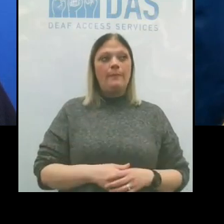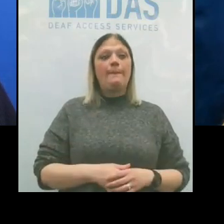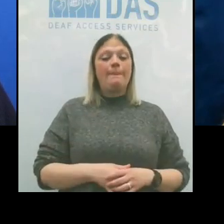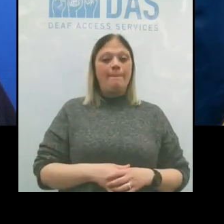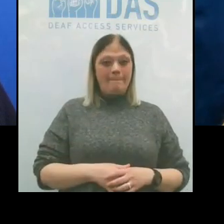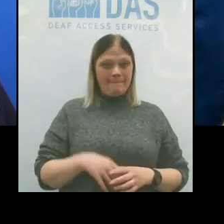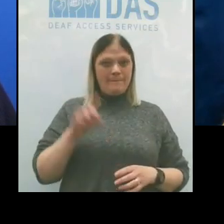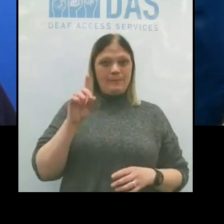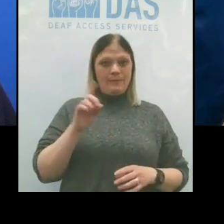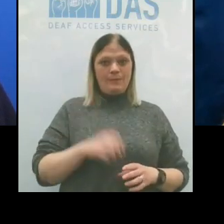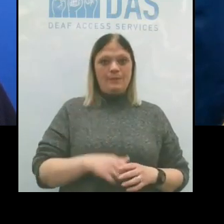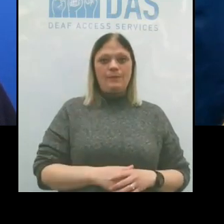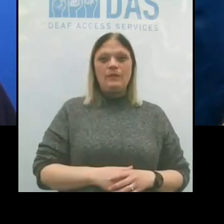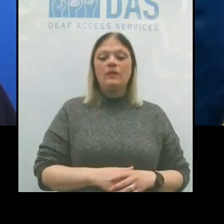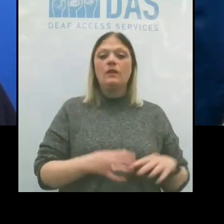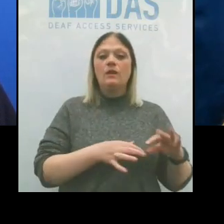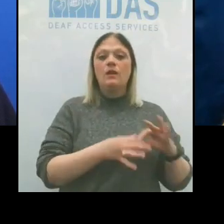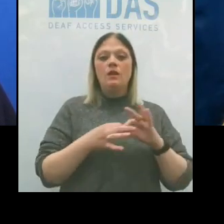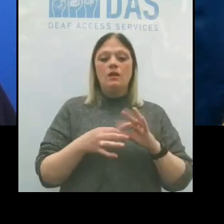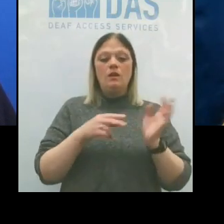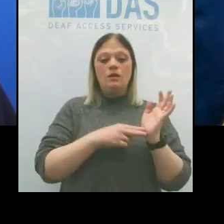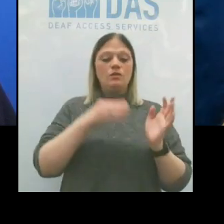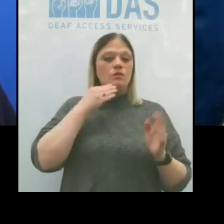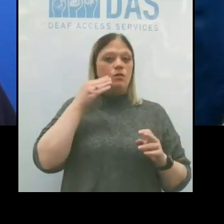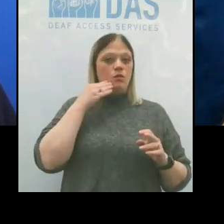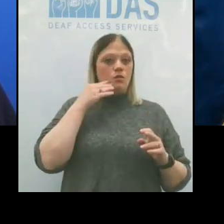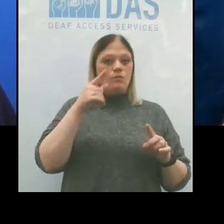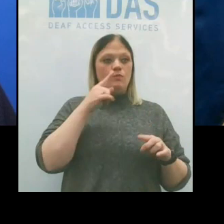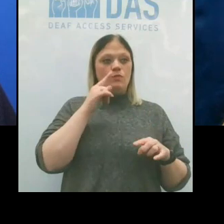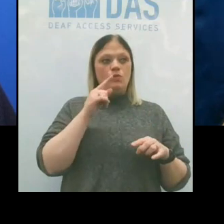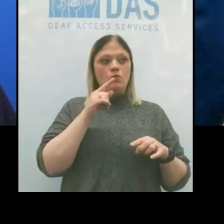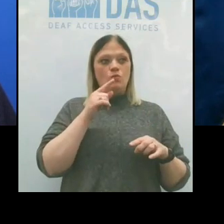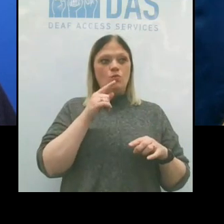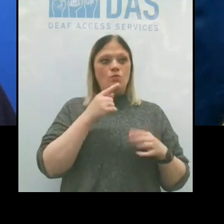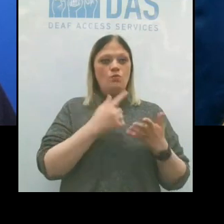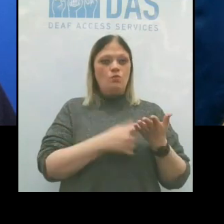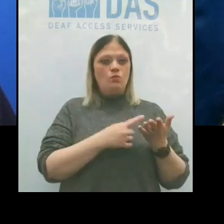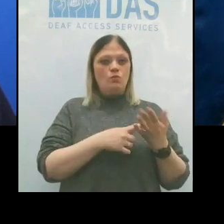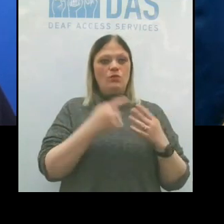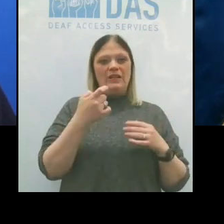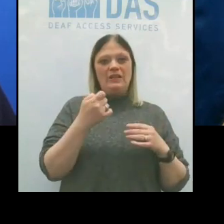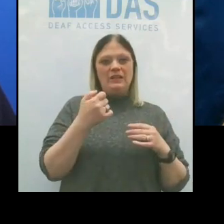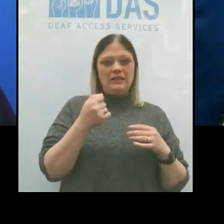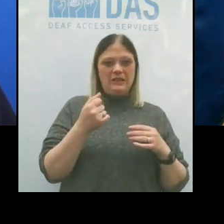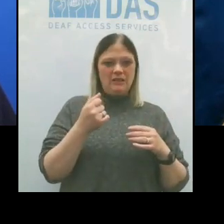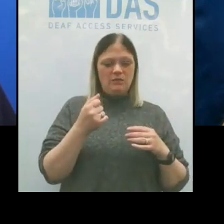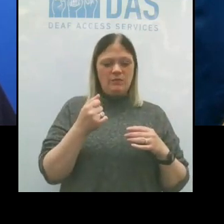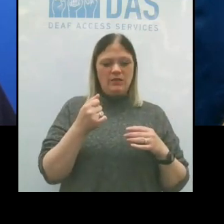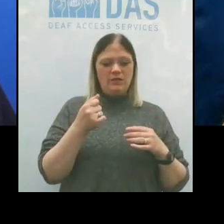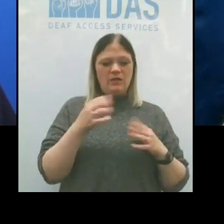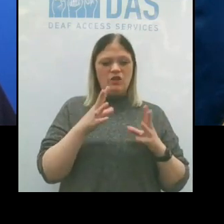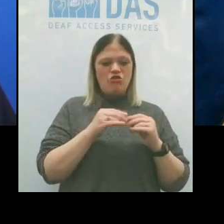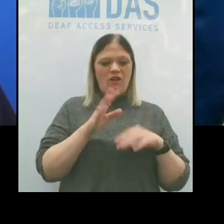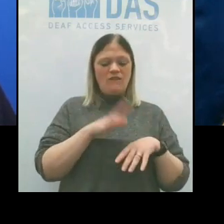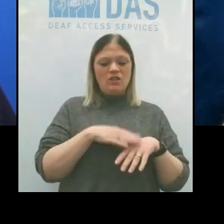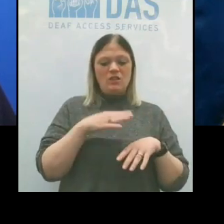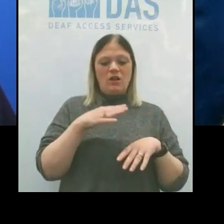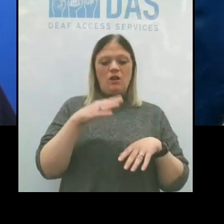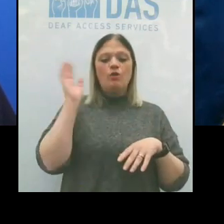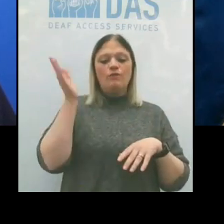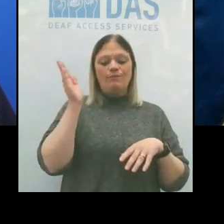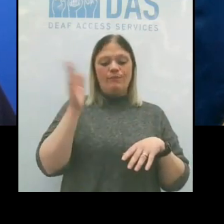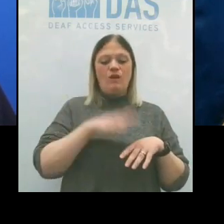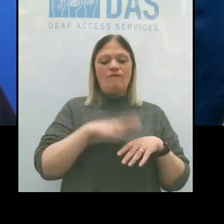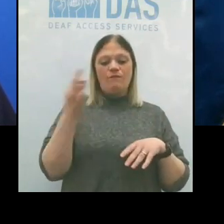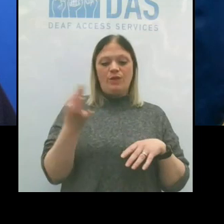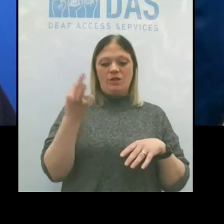Yes, just one more, and this regarding nursing homes. I know you had touched on it a bit on your press conference on Friday.